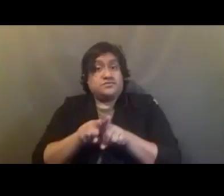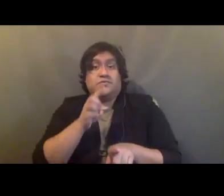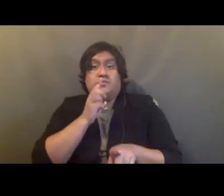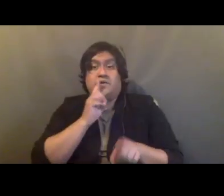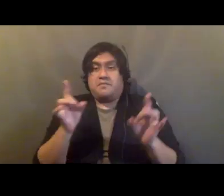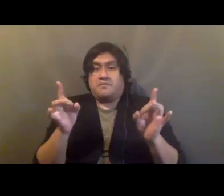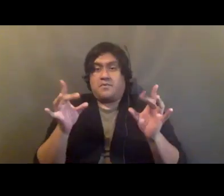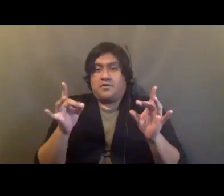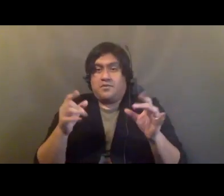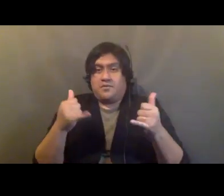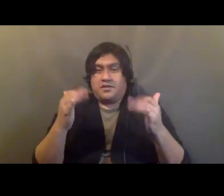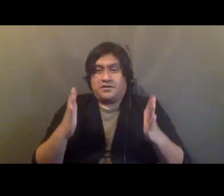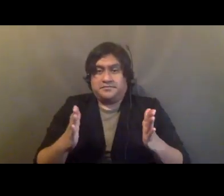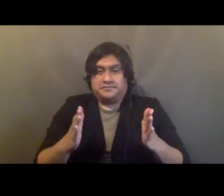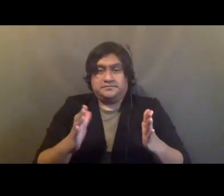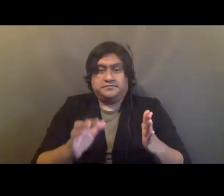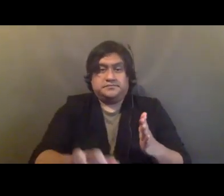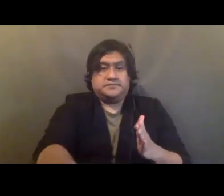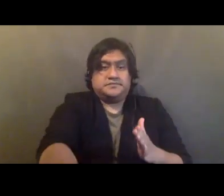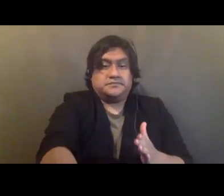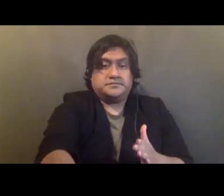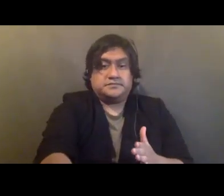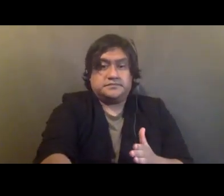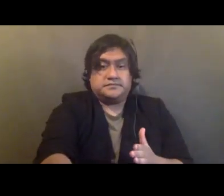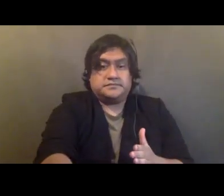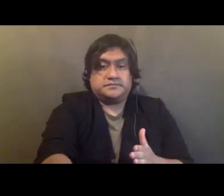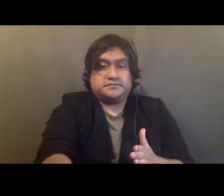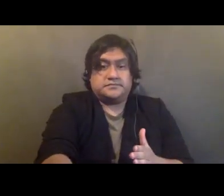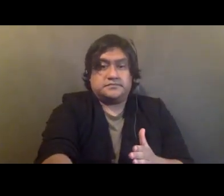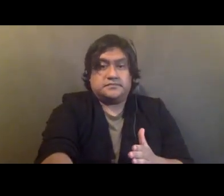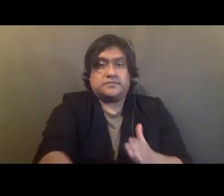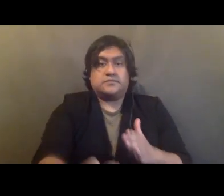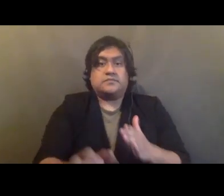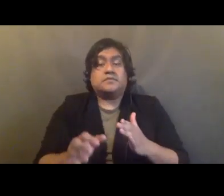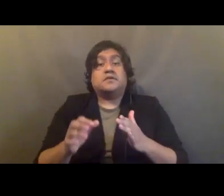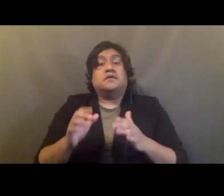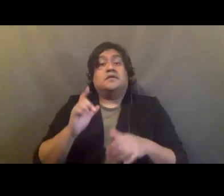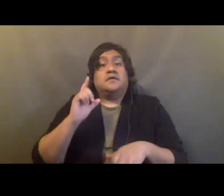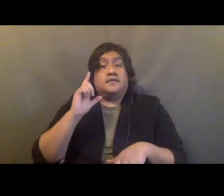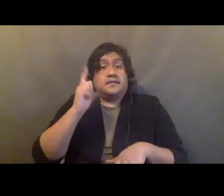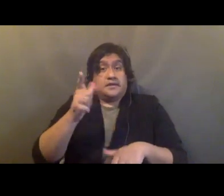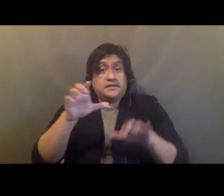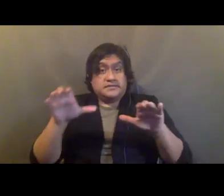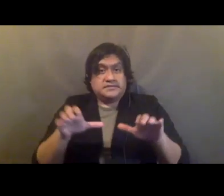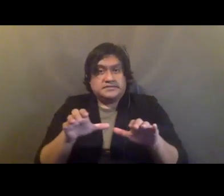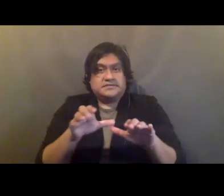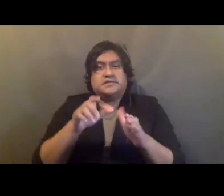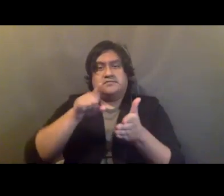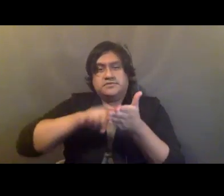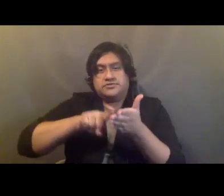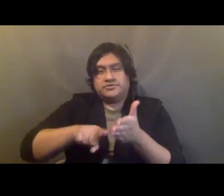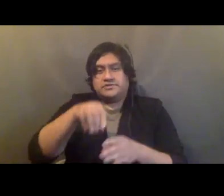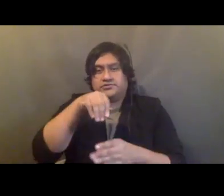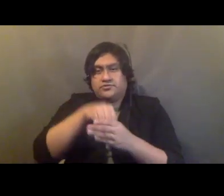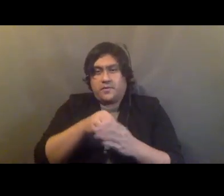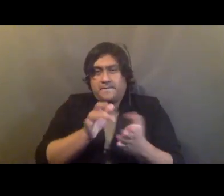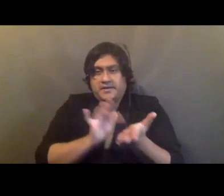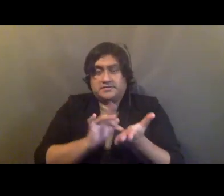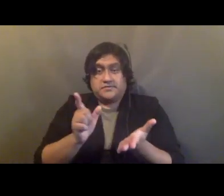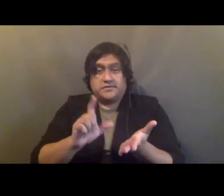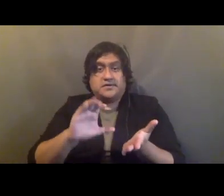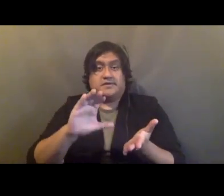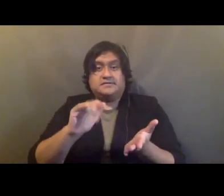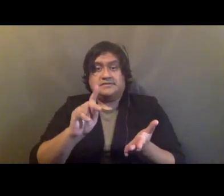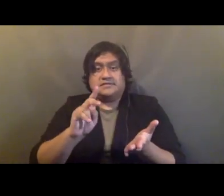She attended medical school in San Diego and did her residency in internal medicine and pediatrics at Cedars-Sinai Medical